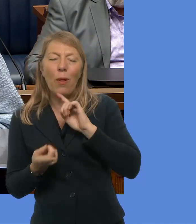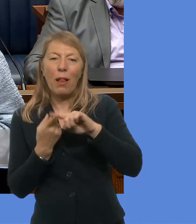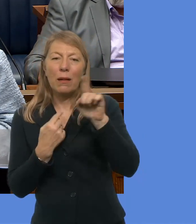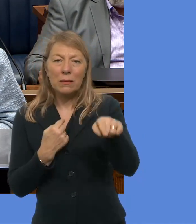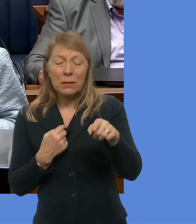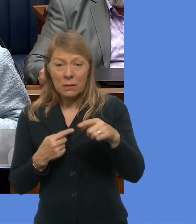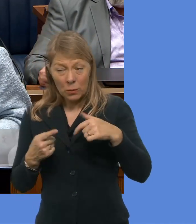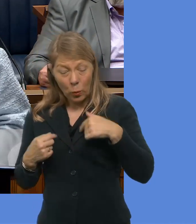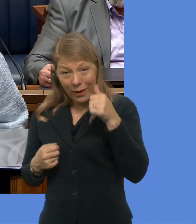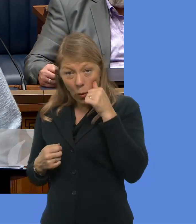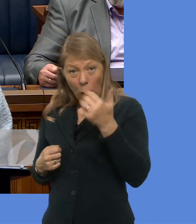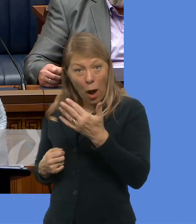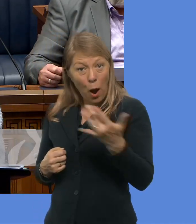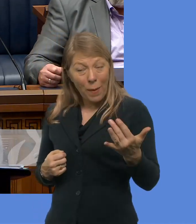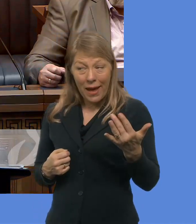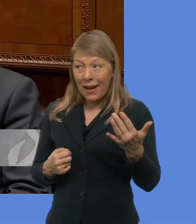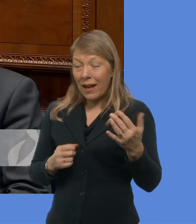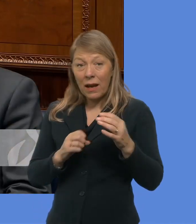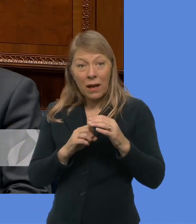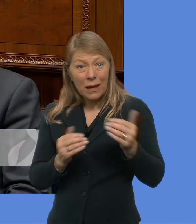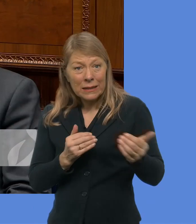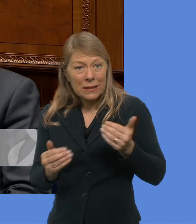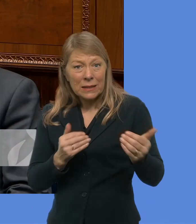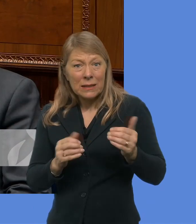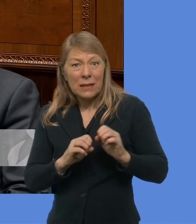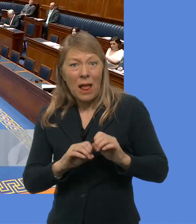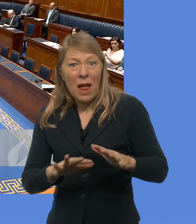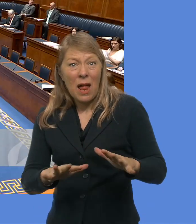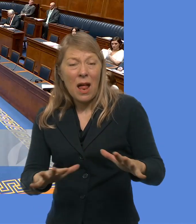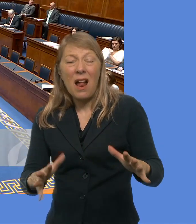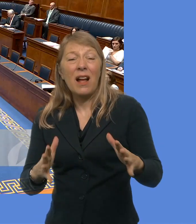something that we would have, but I'm happy to clarify that with him.